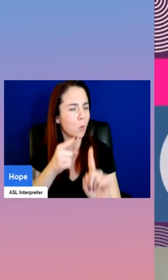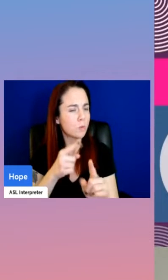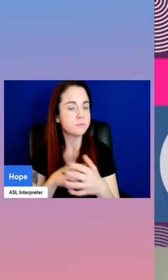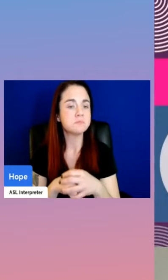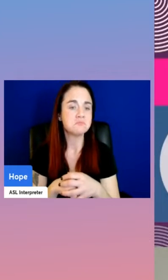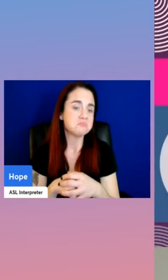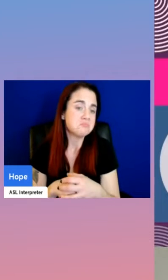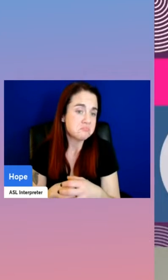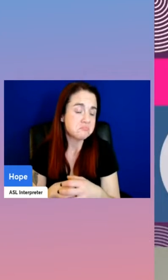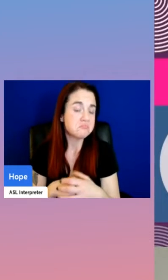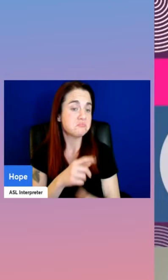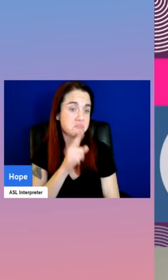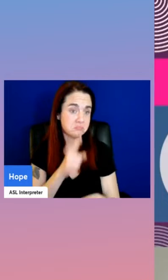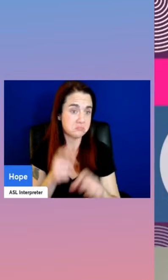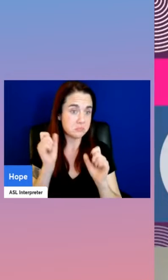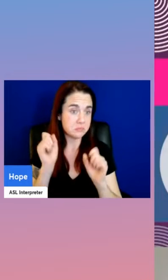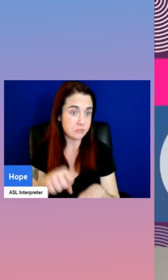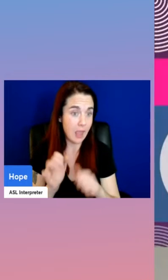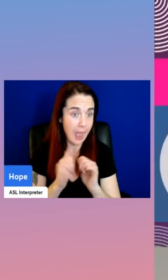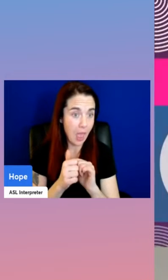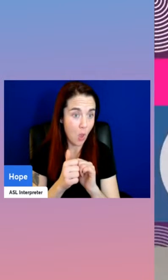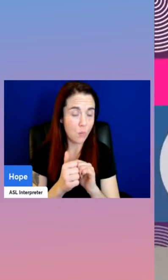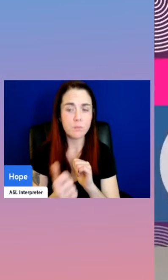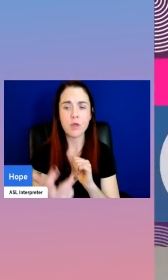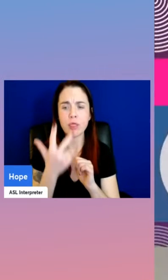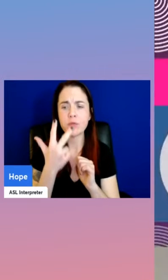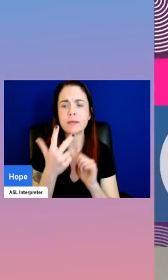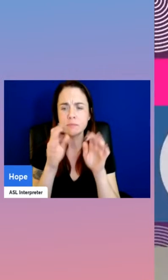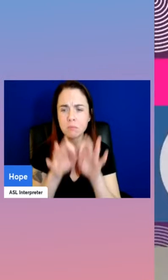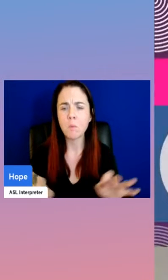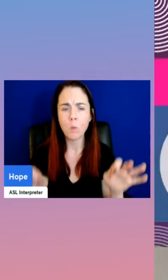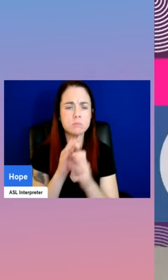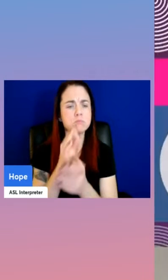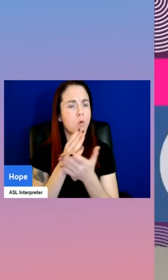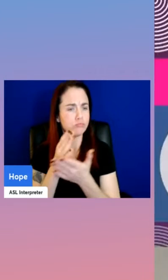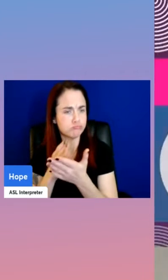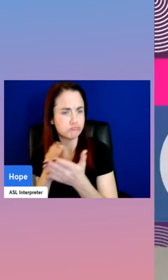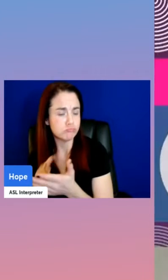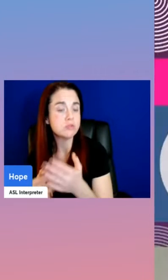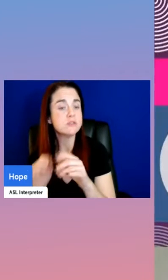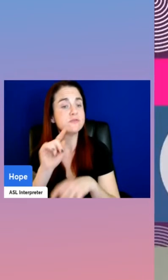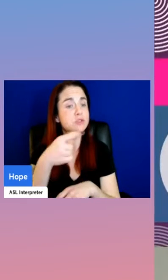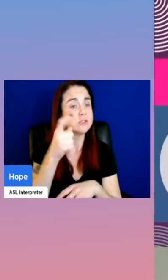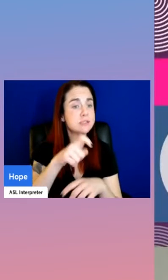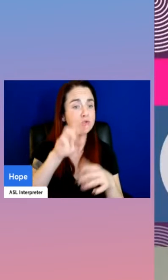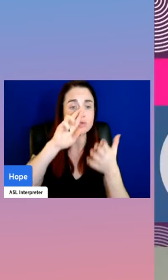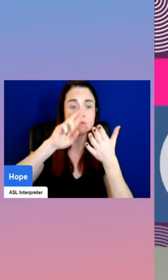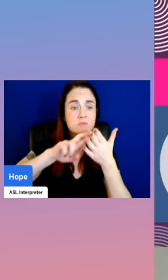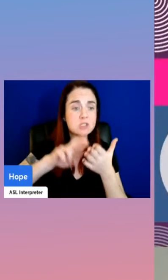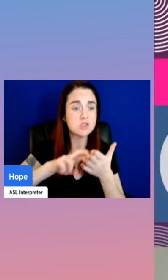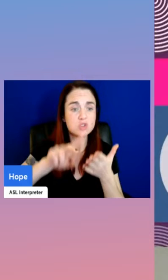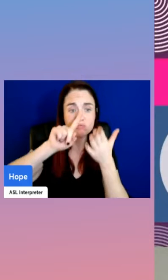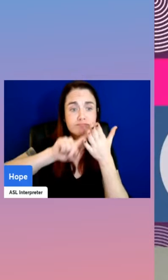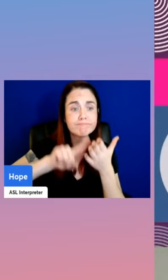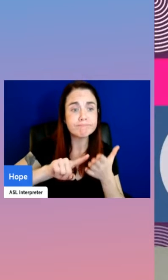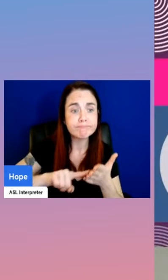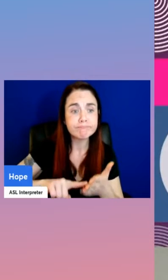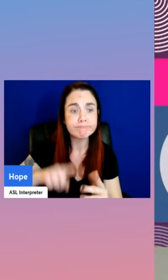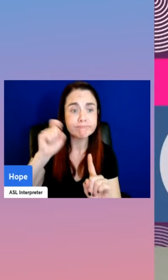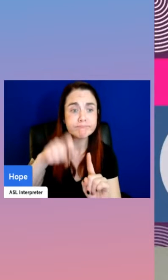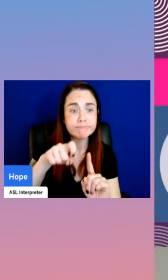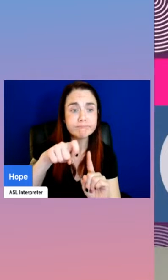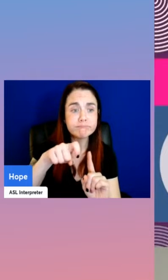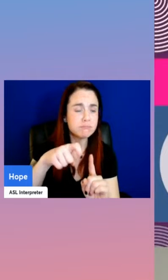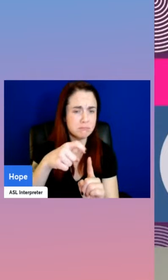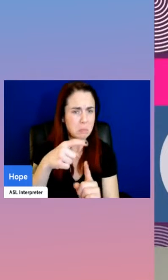really be able to do it in 3 key steps, which is, firstly, we need to perform research. So what is most important